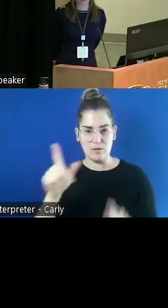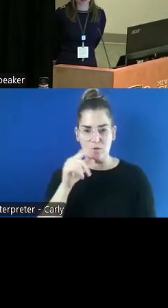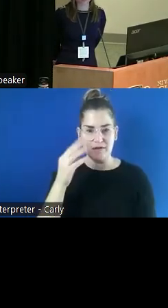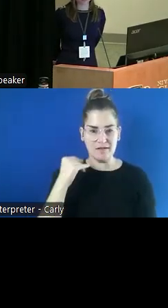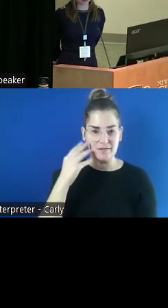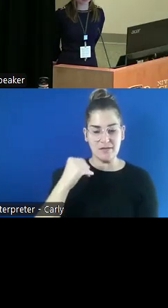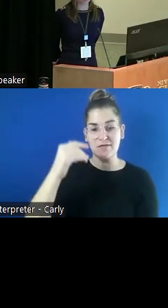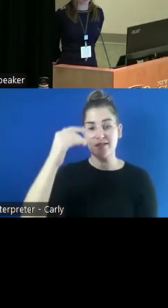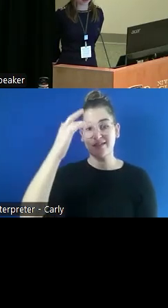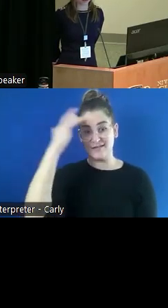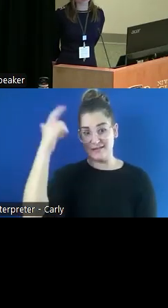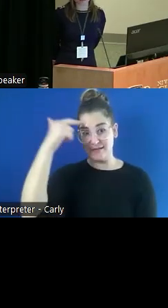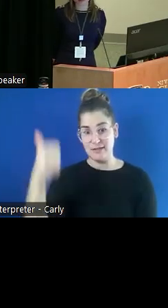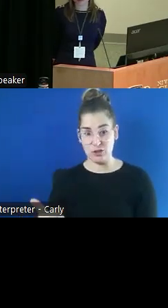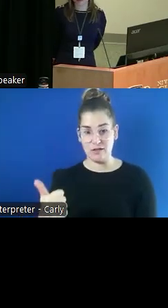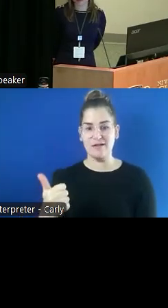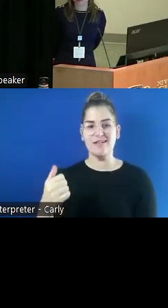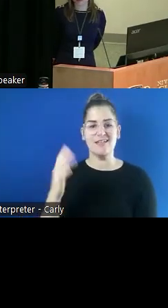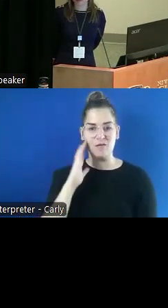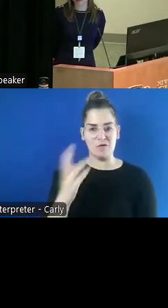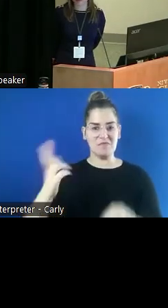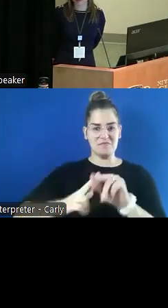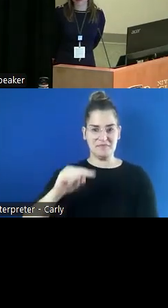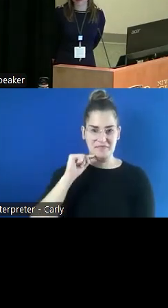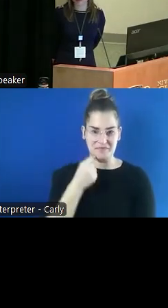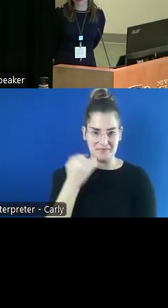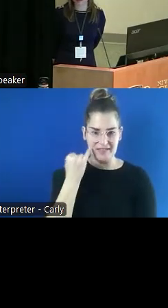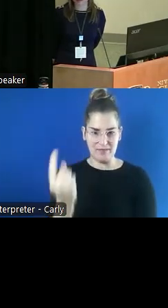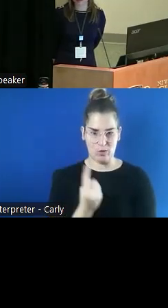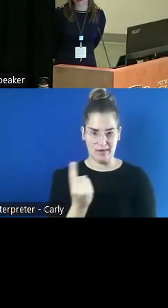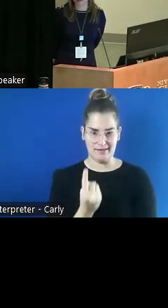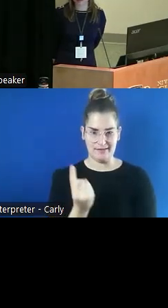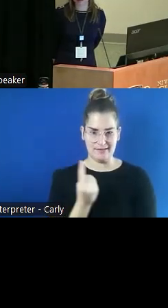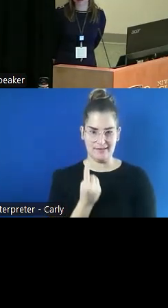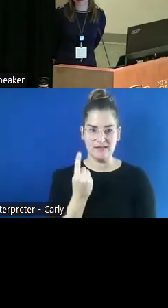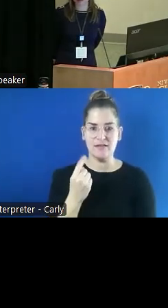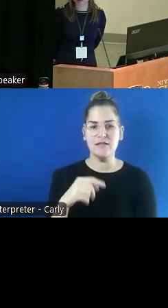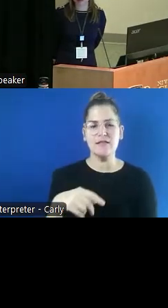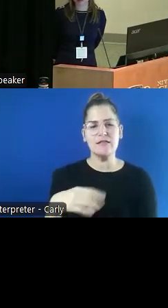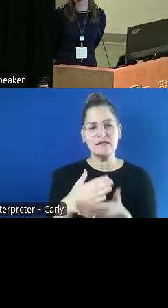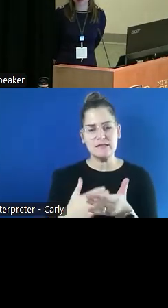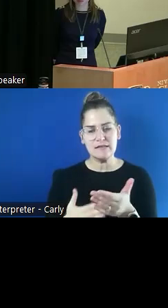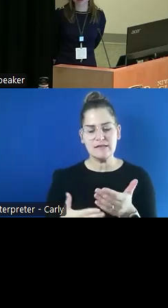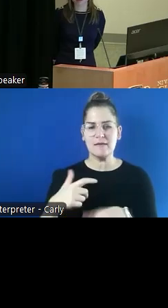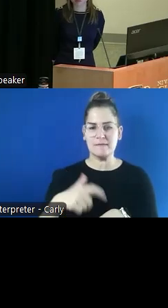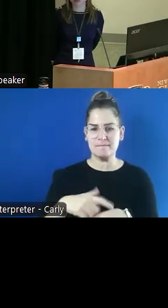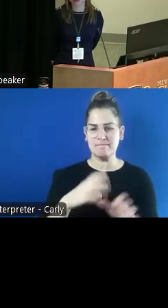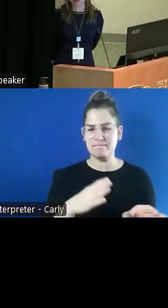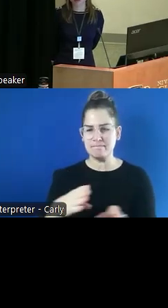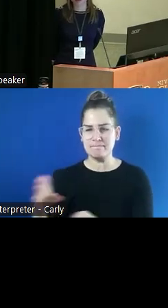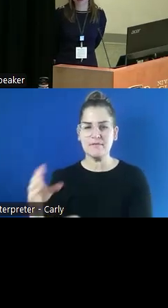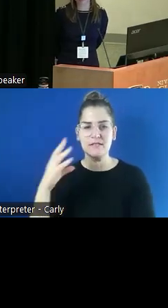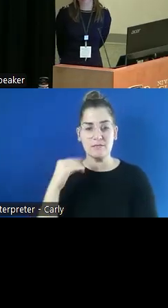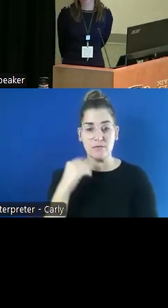good thing, in quotes, because it demonstrates maintenance of the essential human need for connection, which then decreases